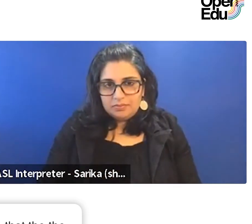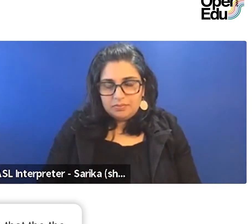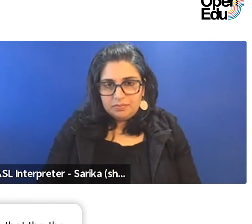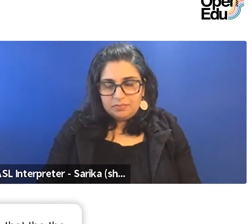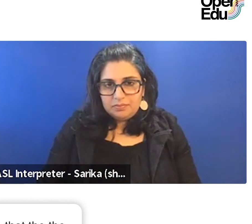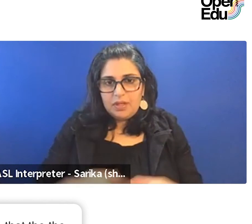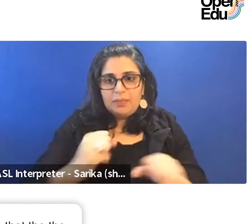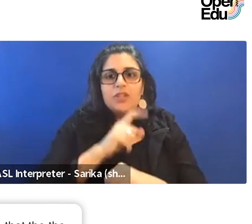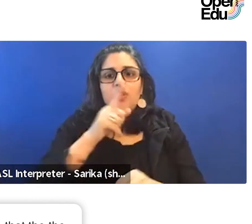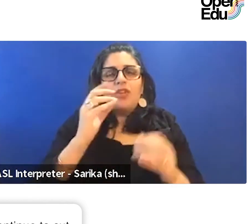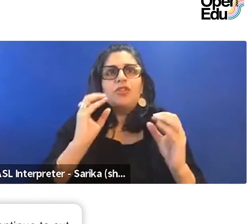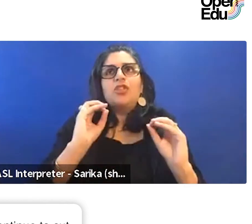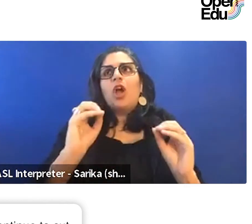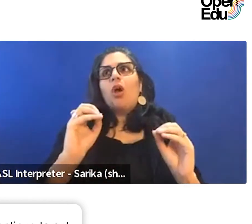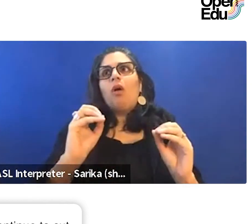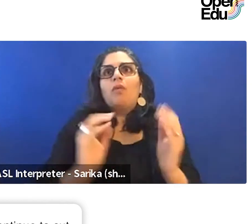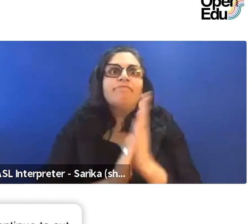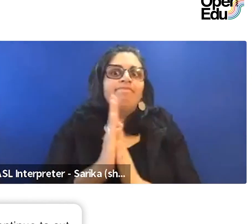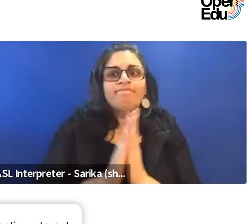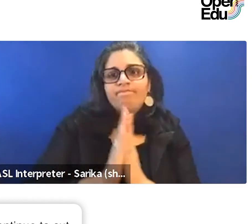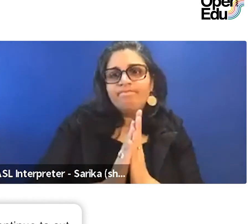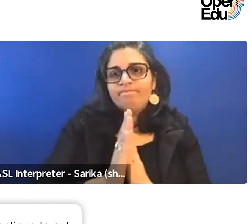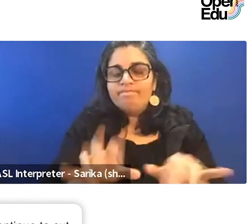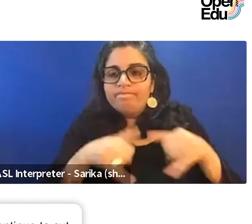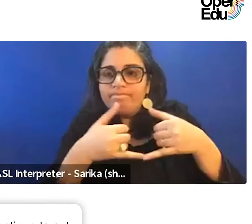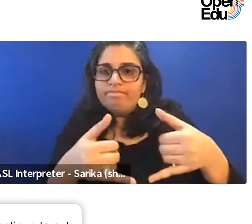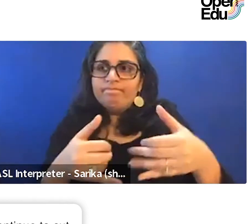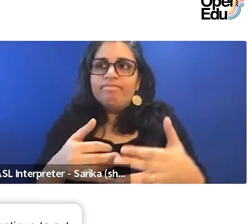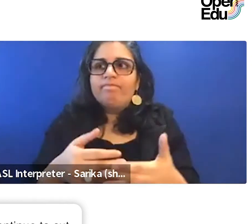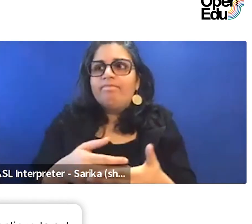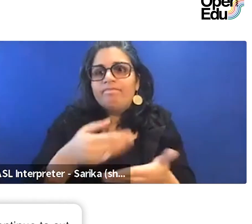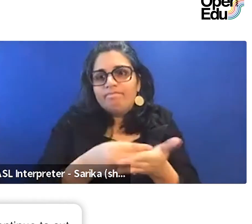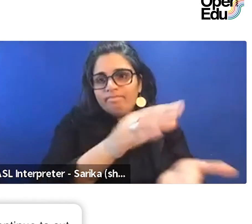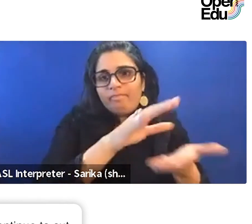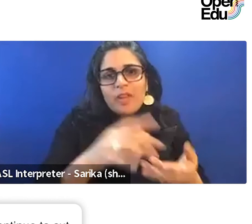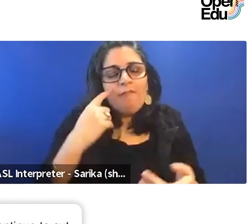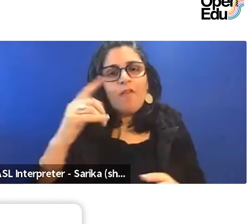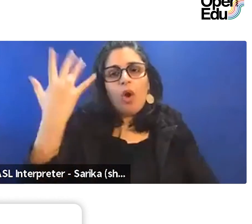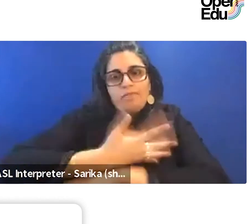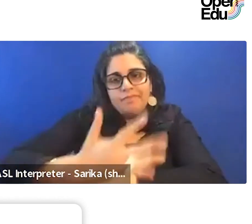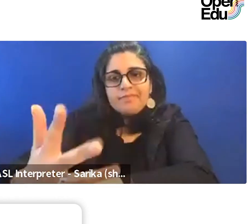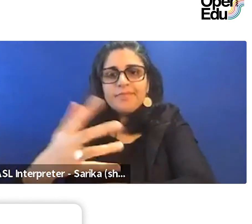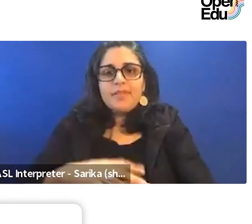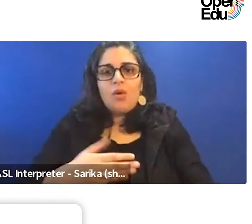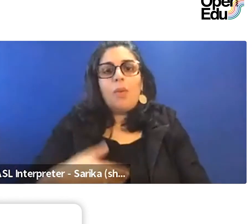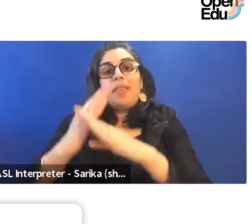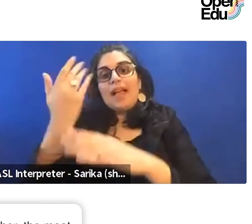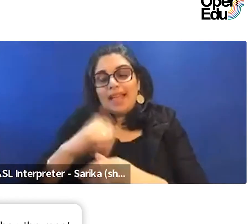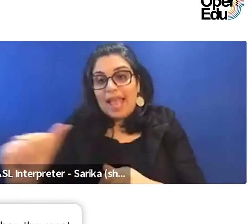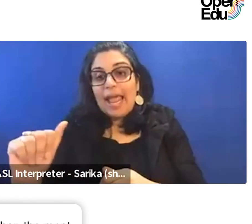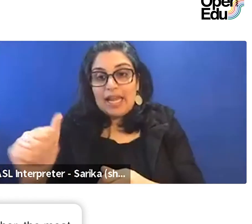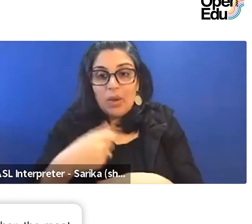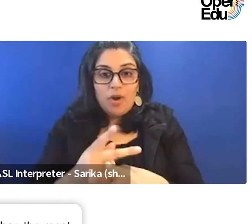no incentives to open the forest and continue to cut down the forest, and blocking any of the products, right?